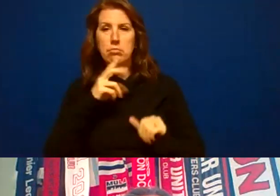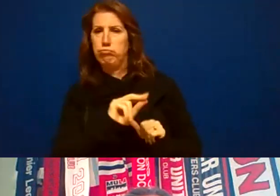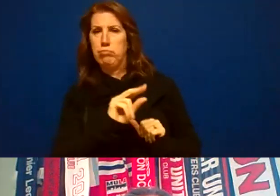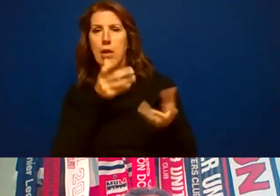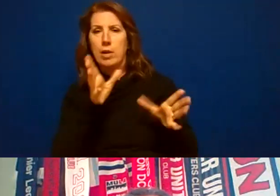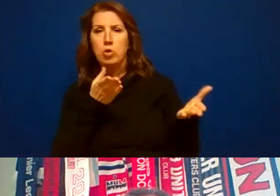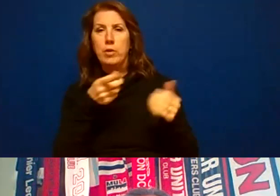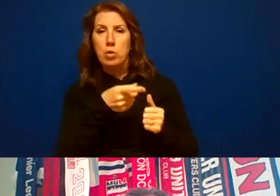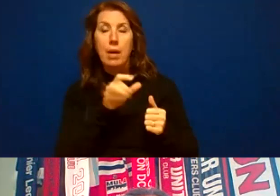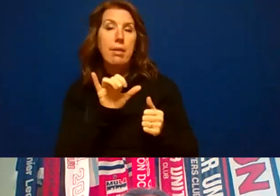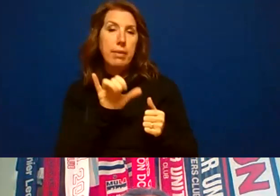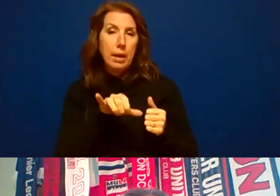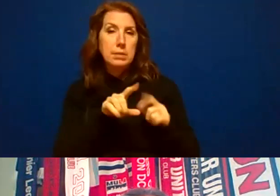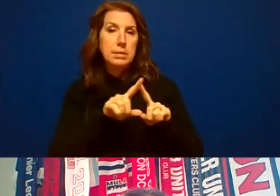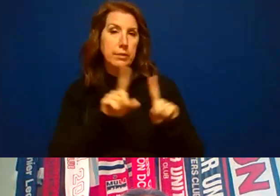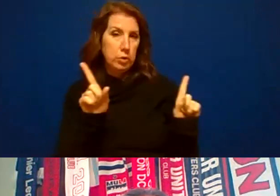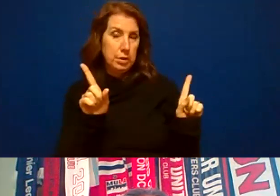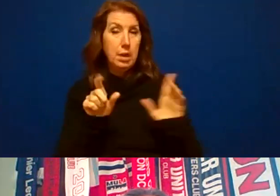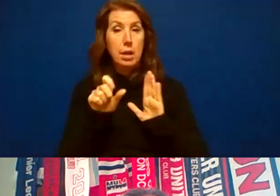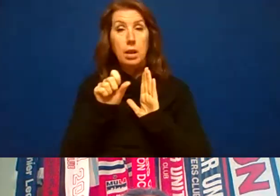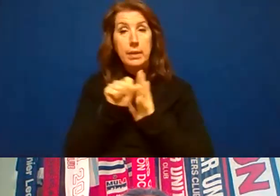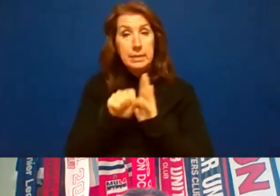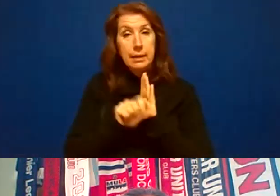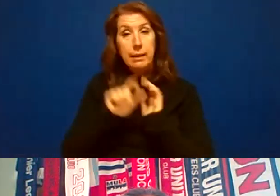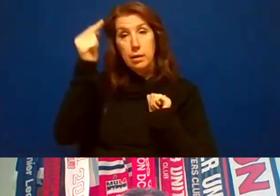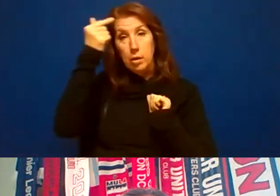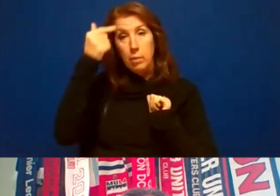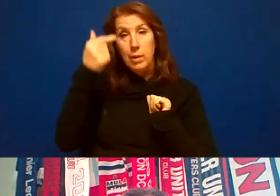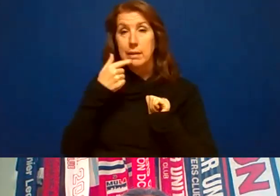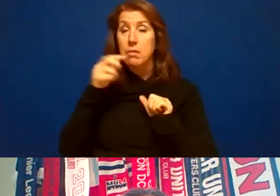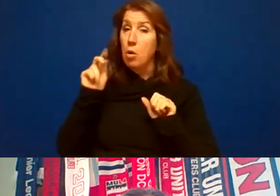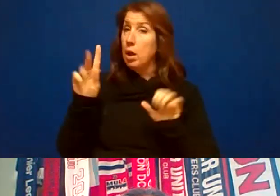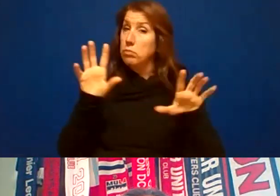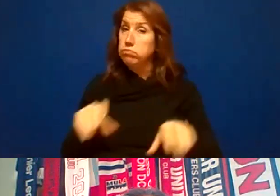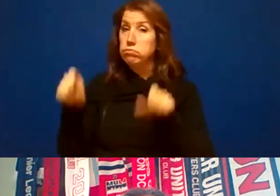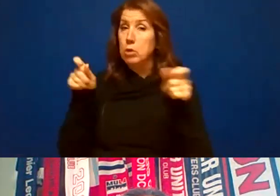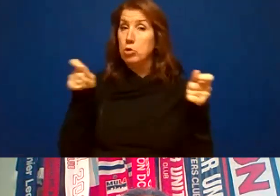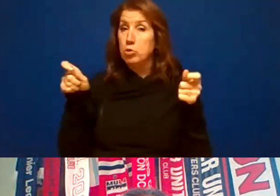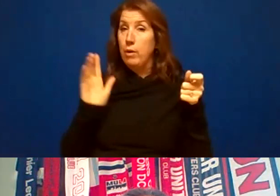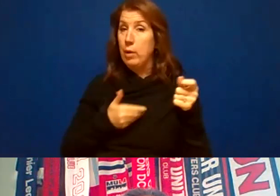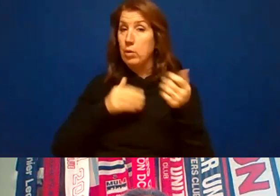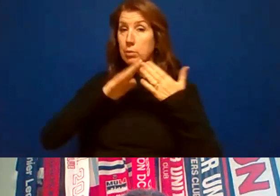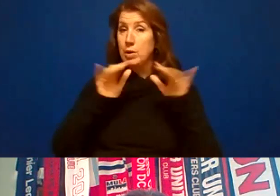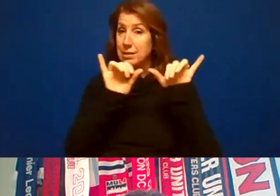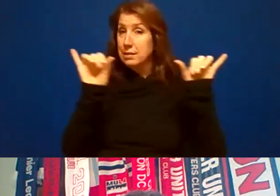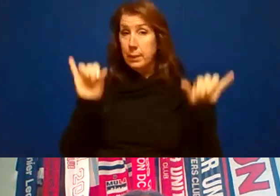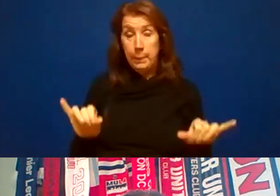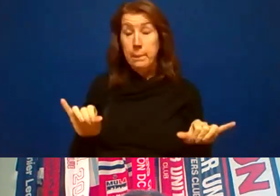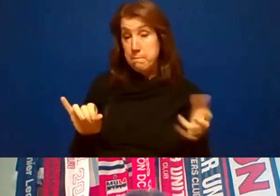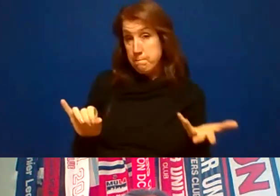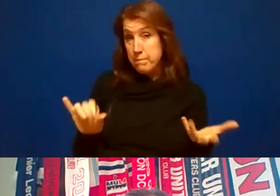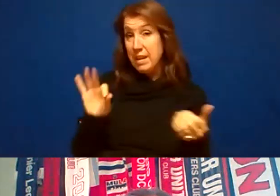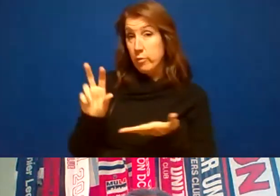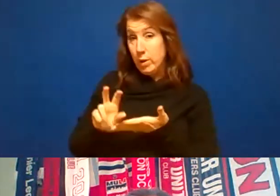then I think a state can say, we're taking control of our community system. And, if we're going to give